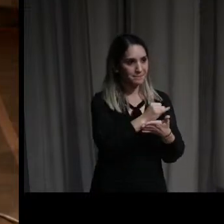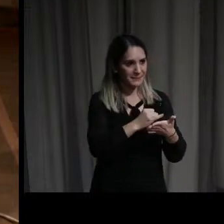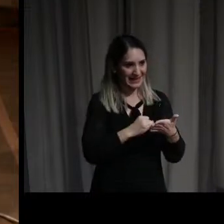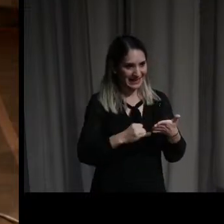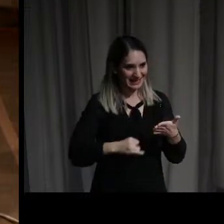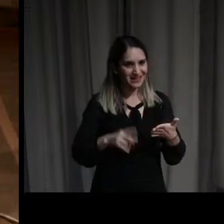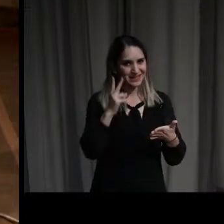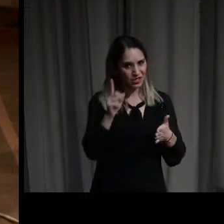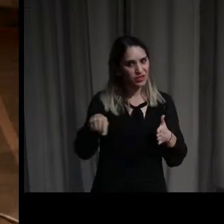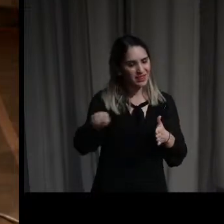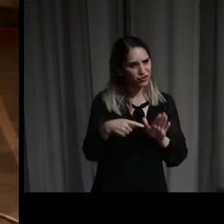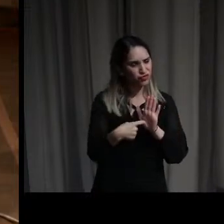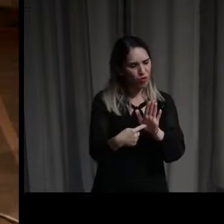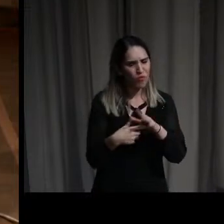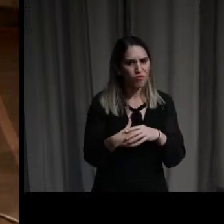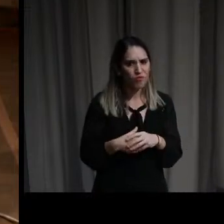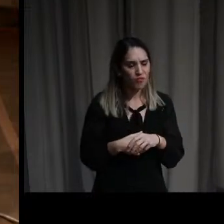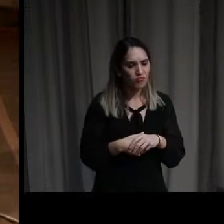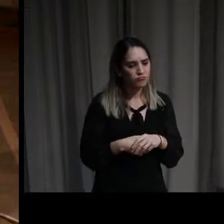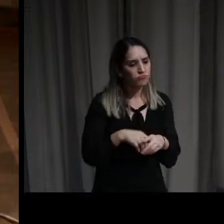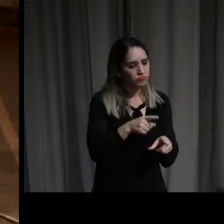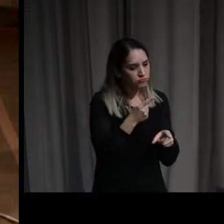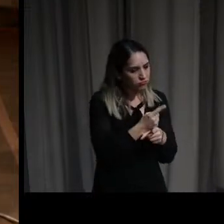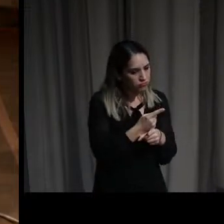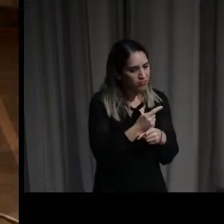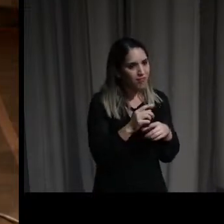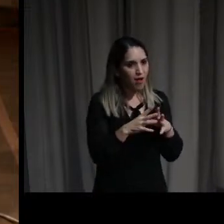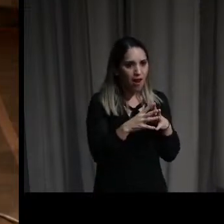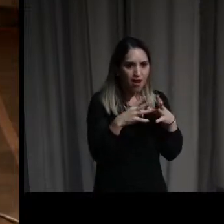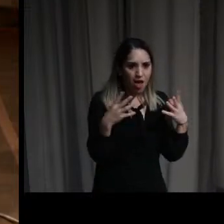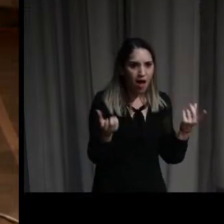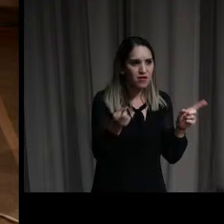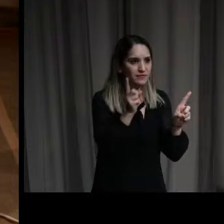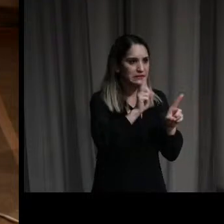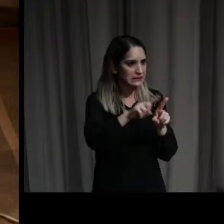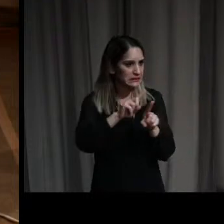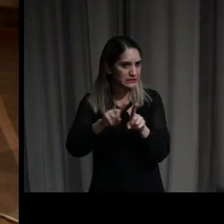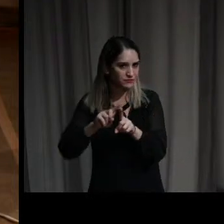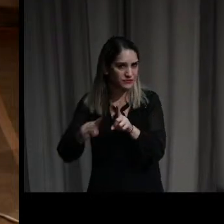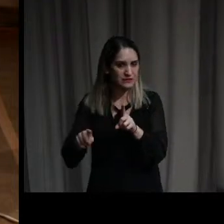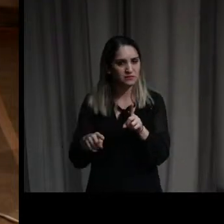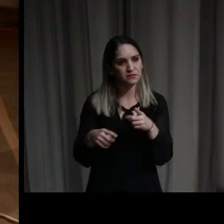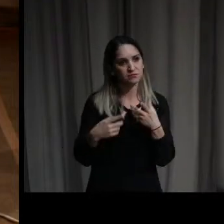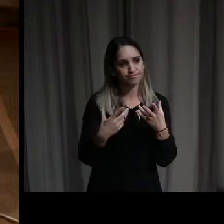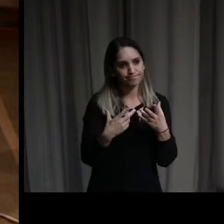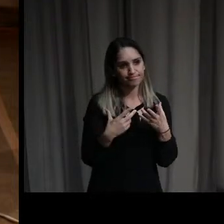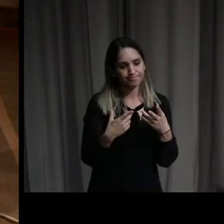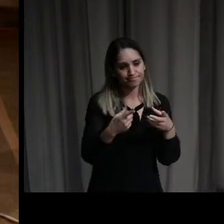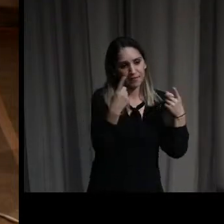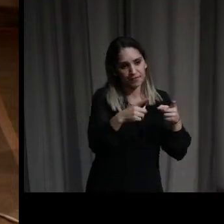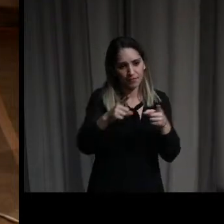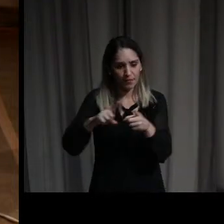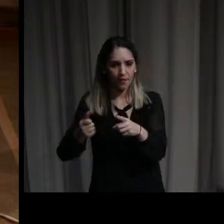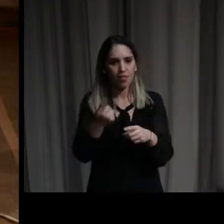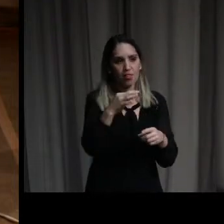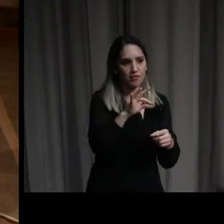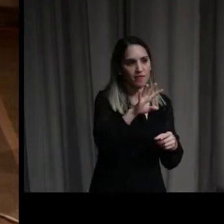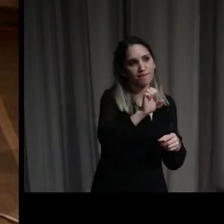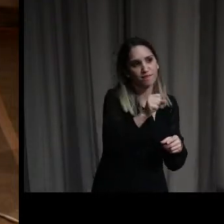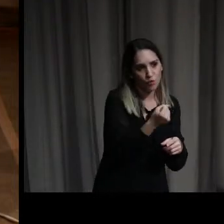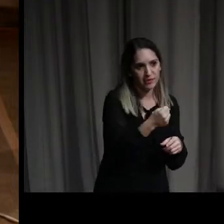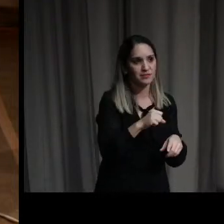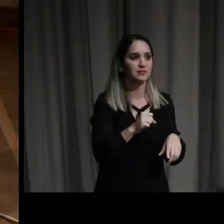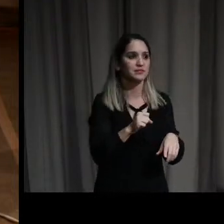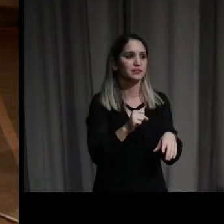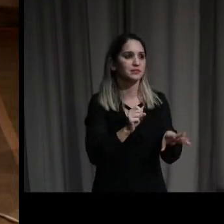And so there was a lot of buzz, if you will, in the 40s around this painter, Mariano, with